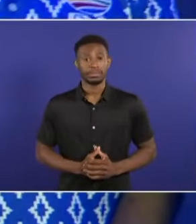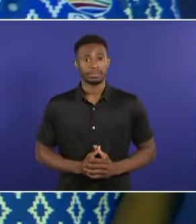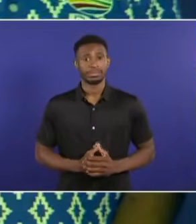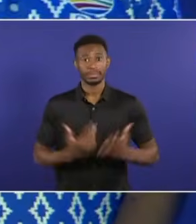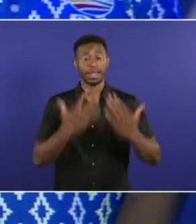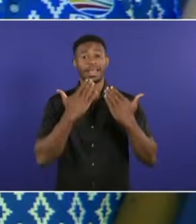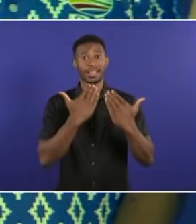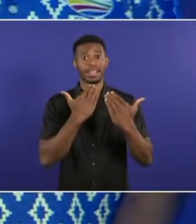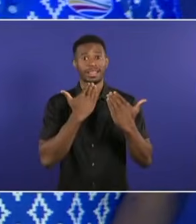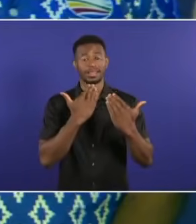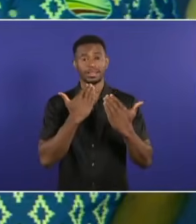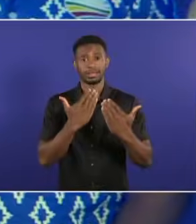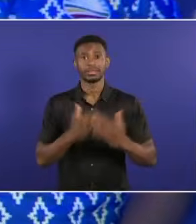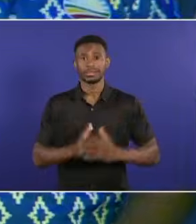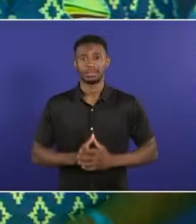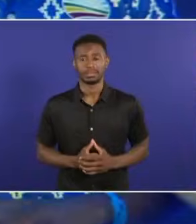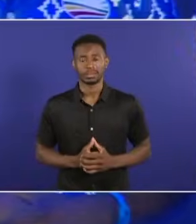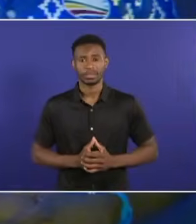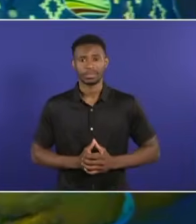Thank you.